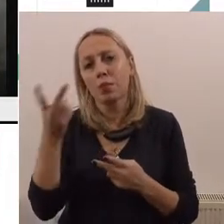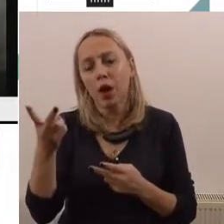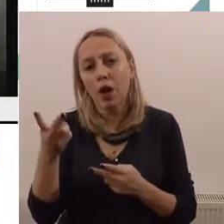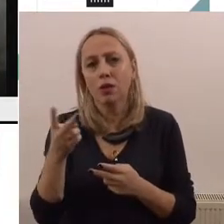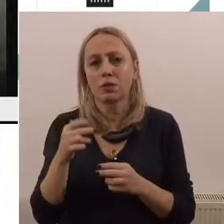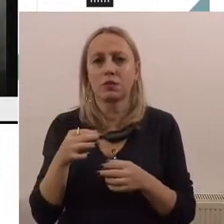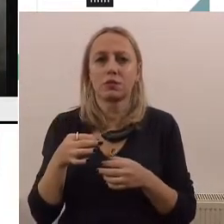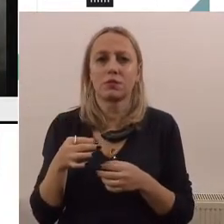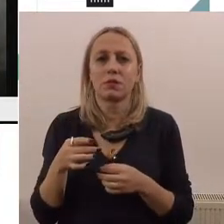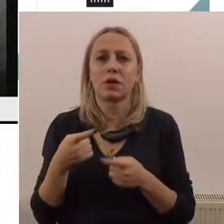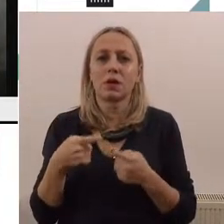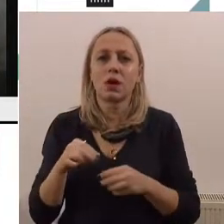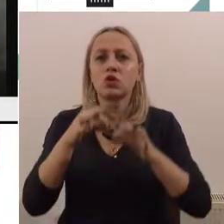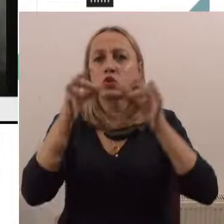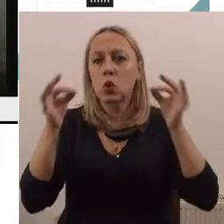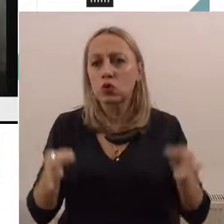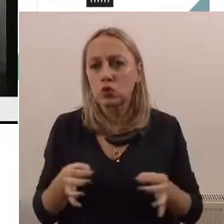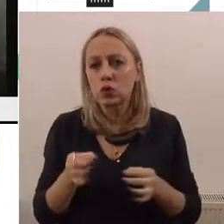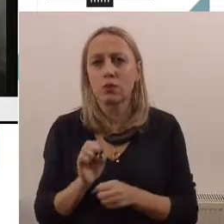online, offline,